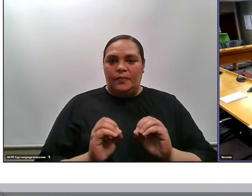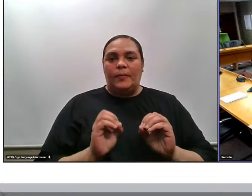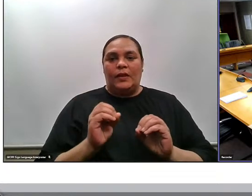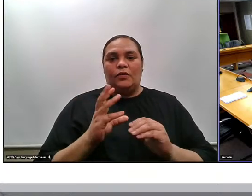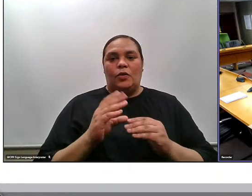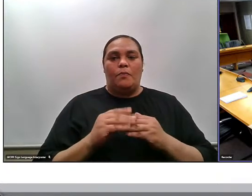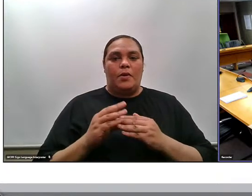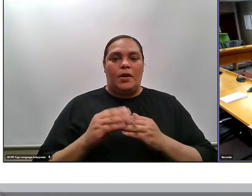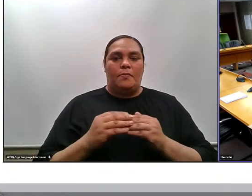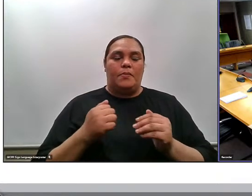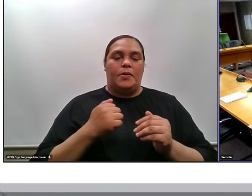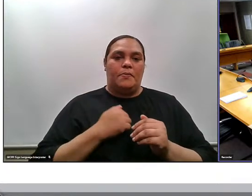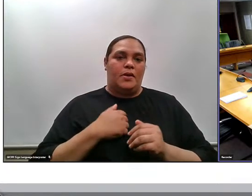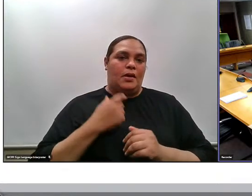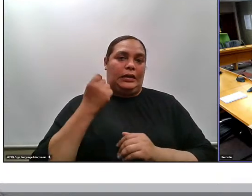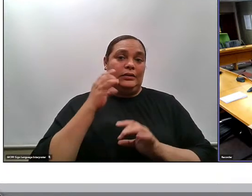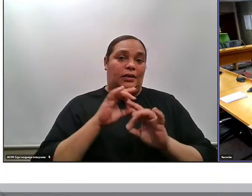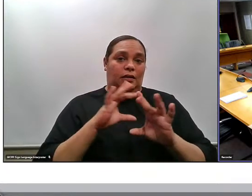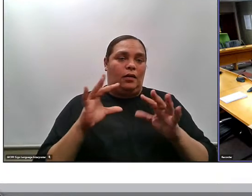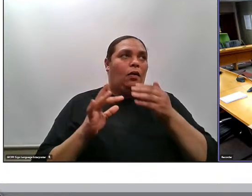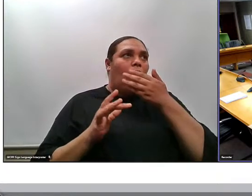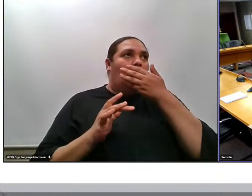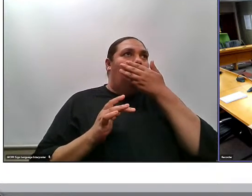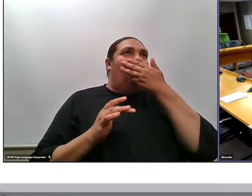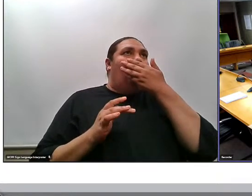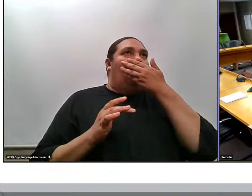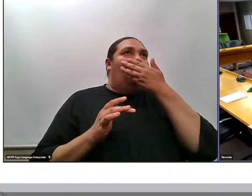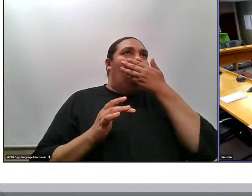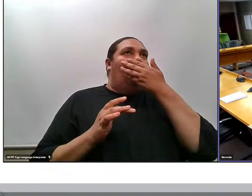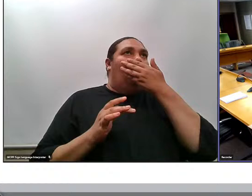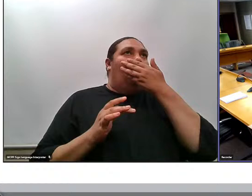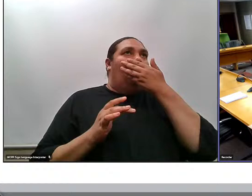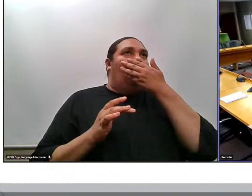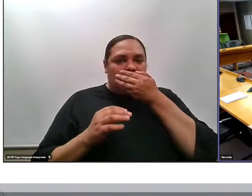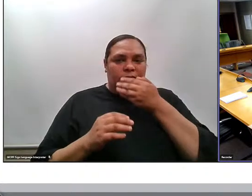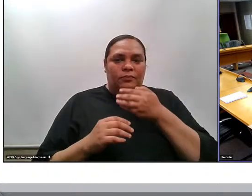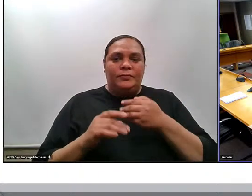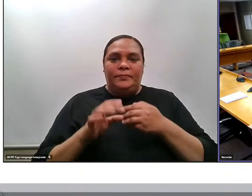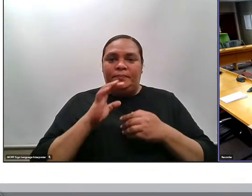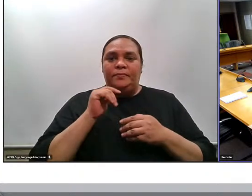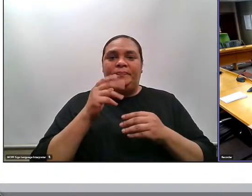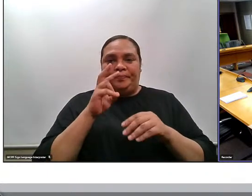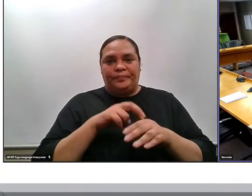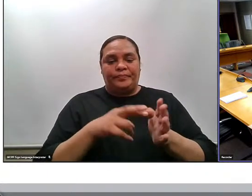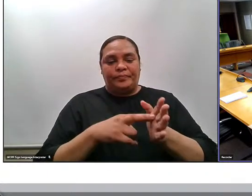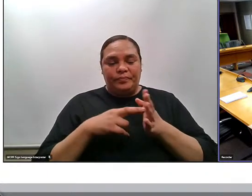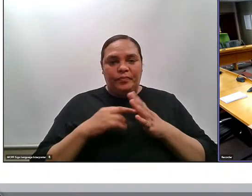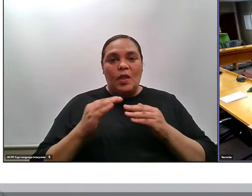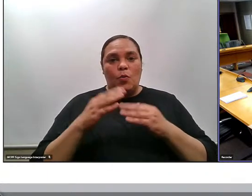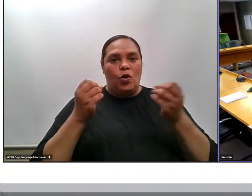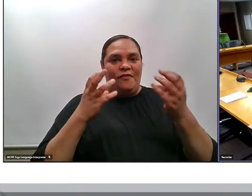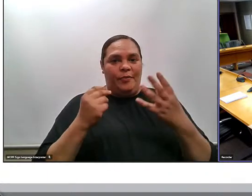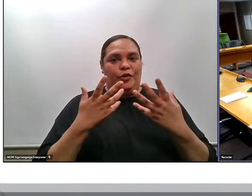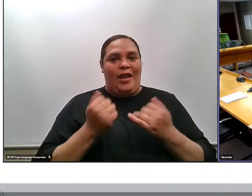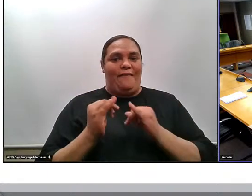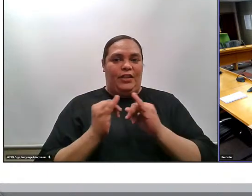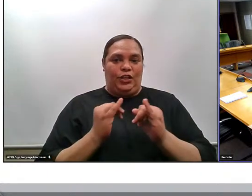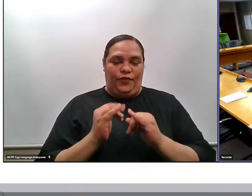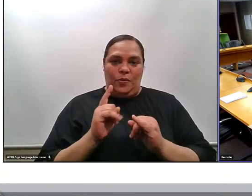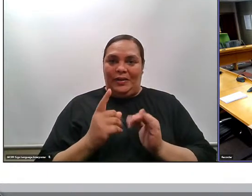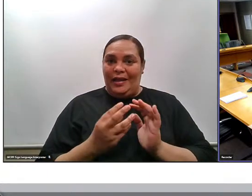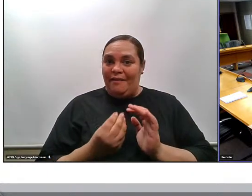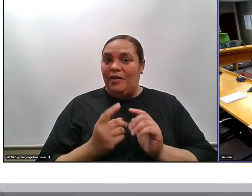Members, my understanding collectively is that we do require further information in order to have an interview,